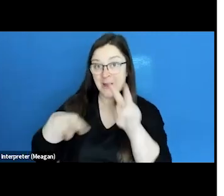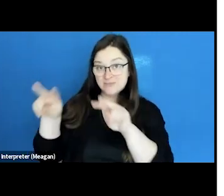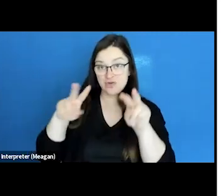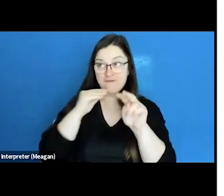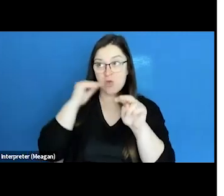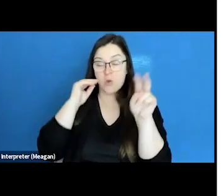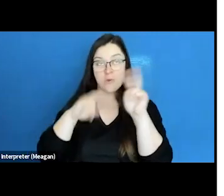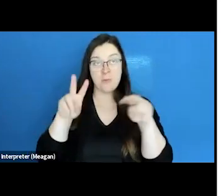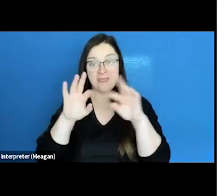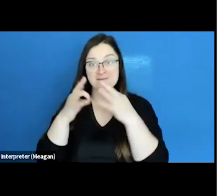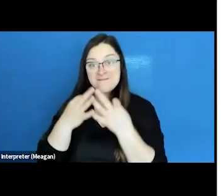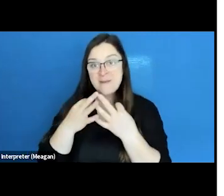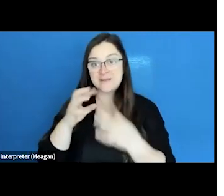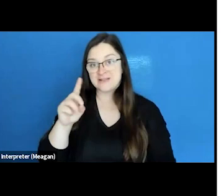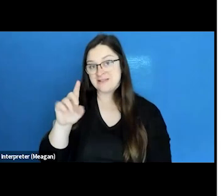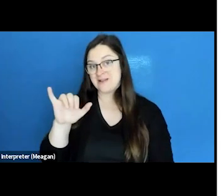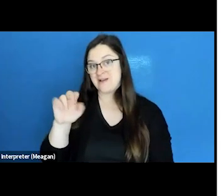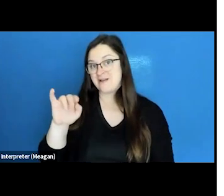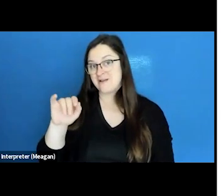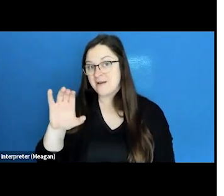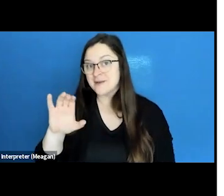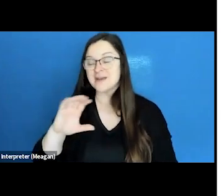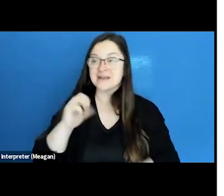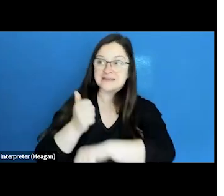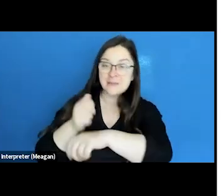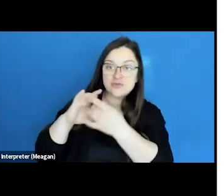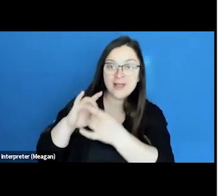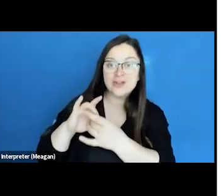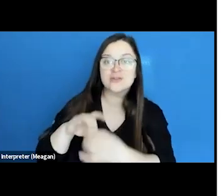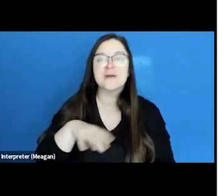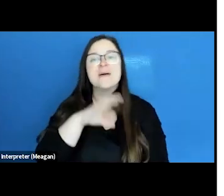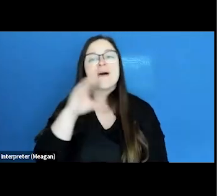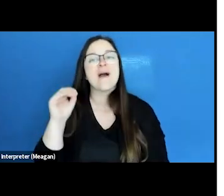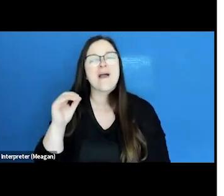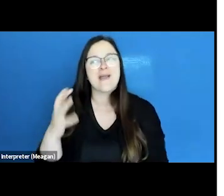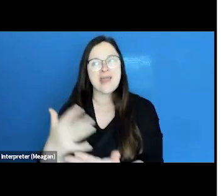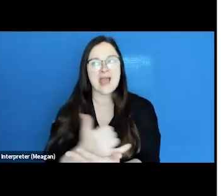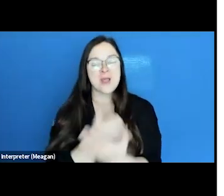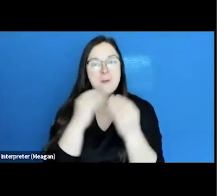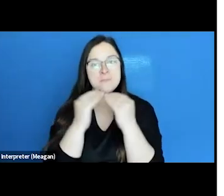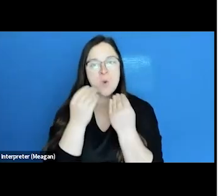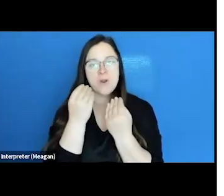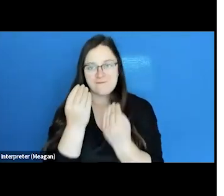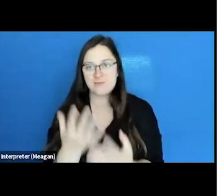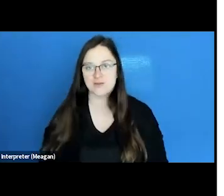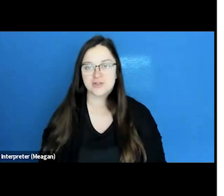home, the family dynamics, establish a rapport, and start to gather more and more information. But it's not just the